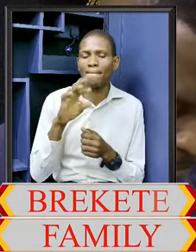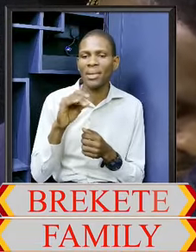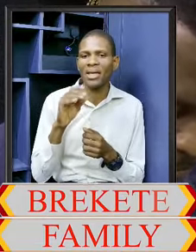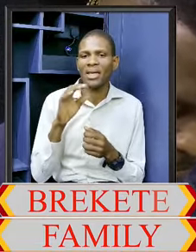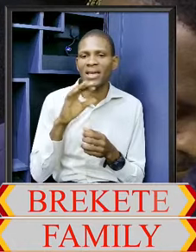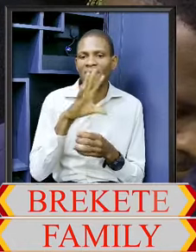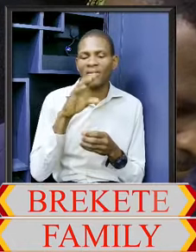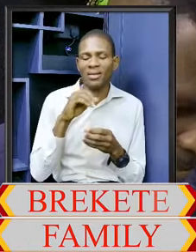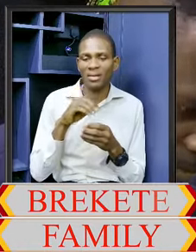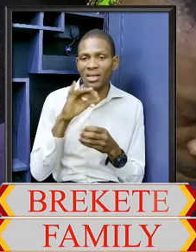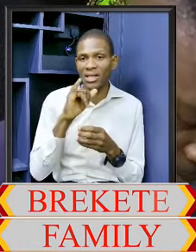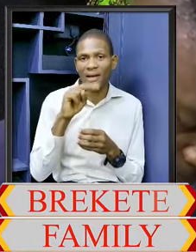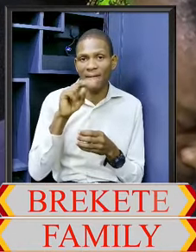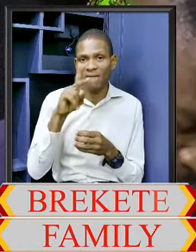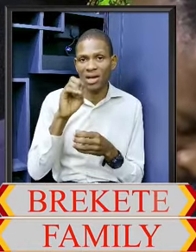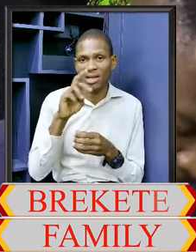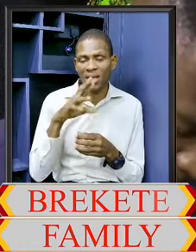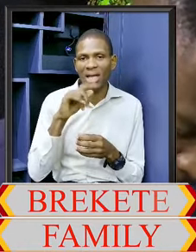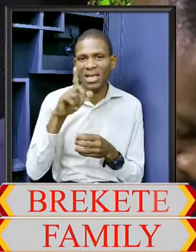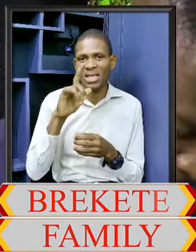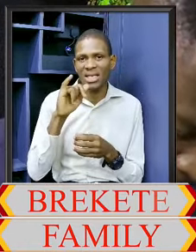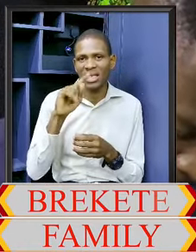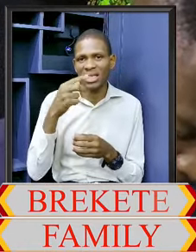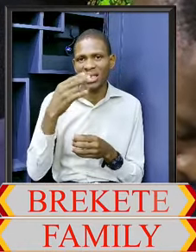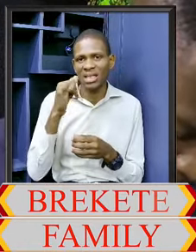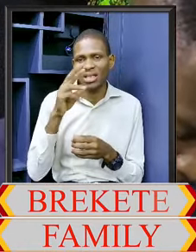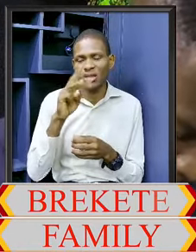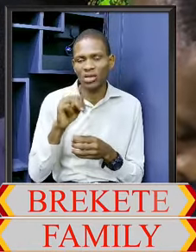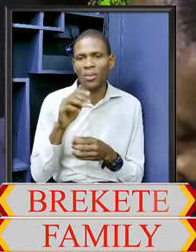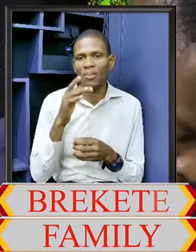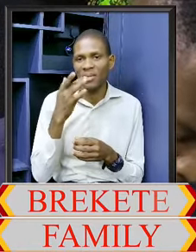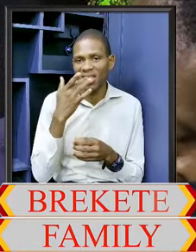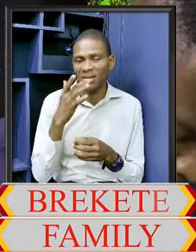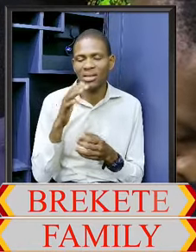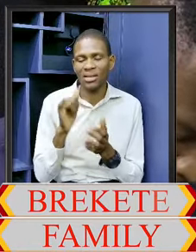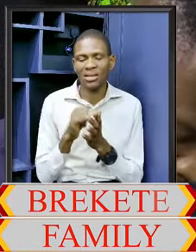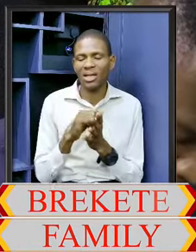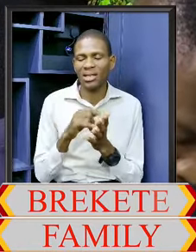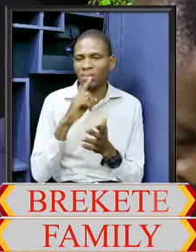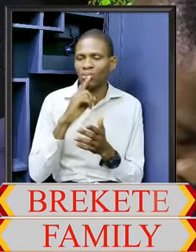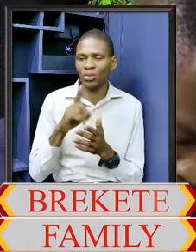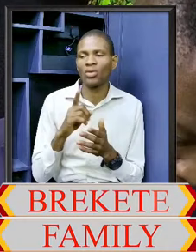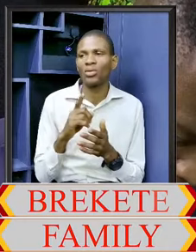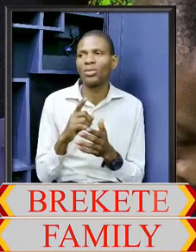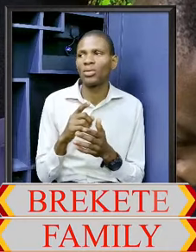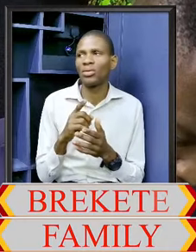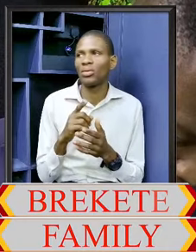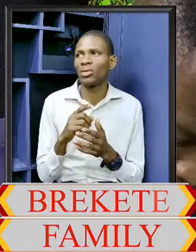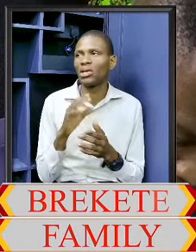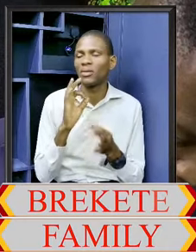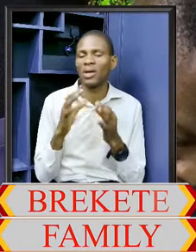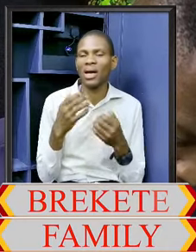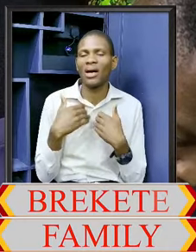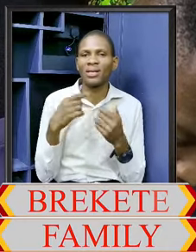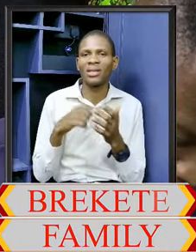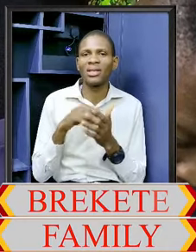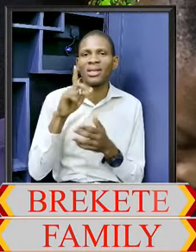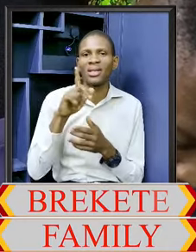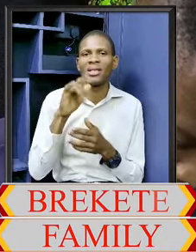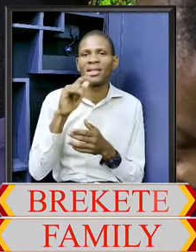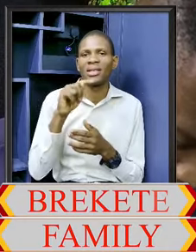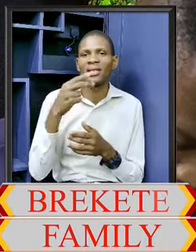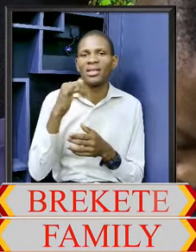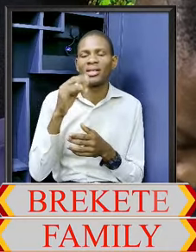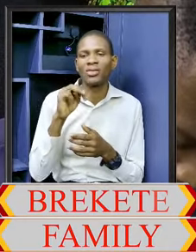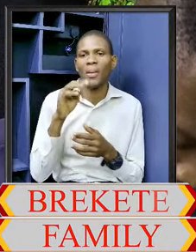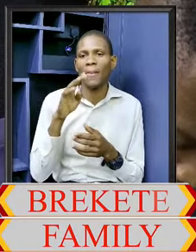and lithium battery. And we know, say, lithium battery, 9 be the short battery we get now. If you get this lithium battery, we Start Time,